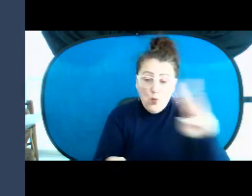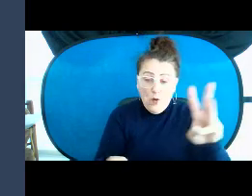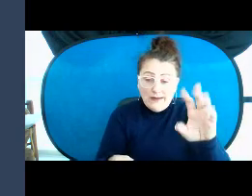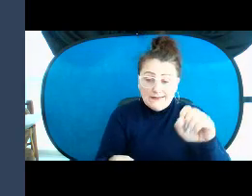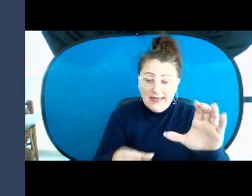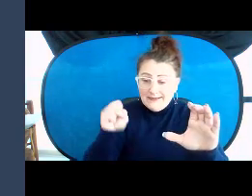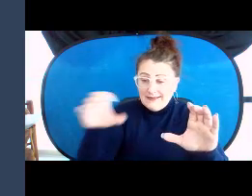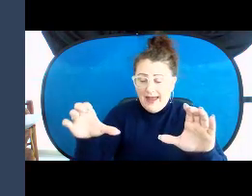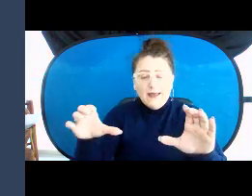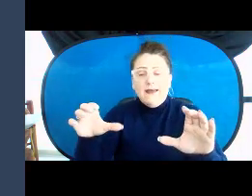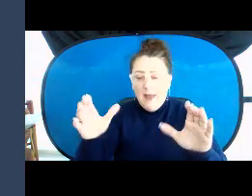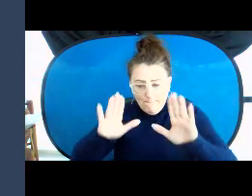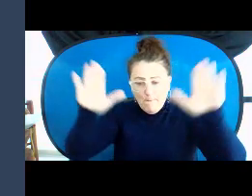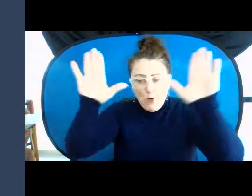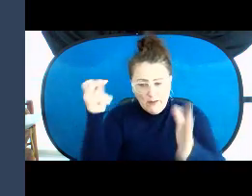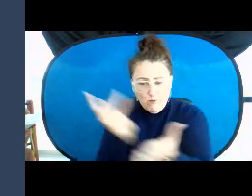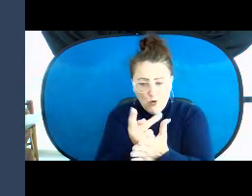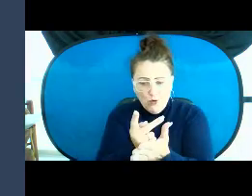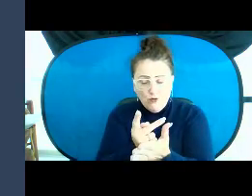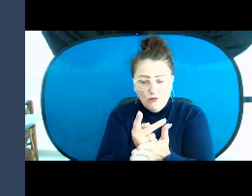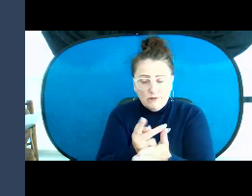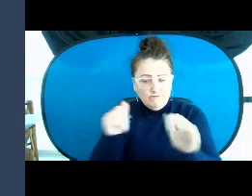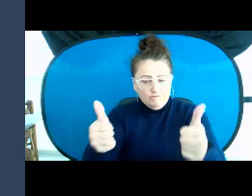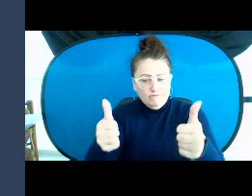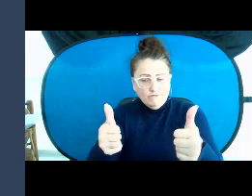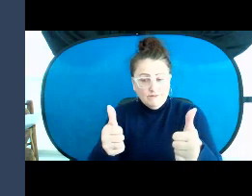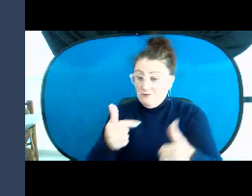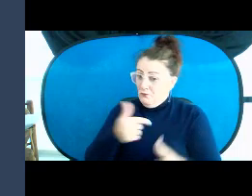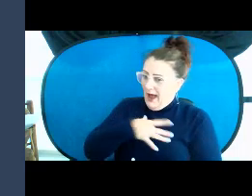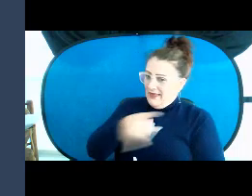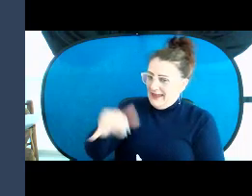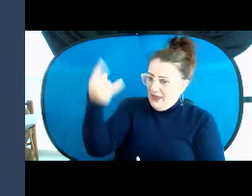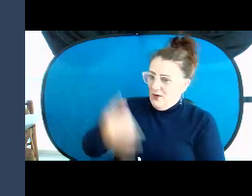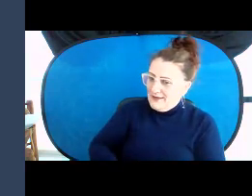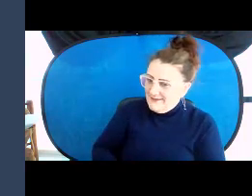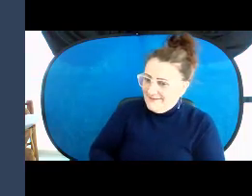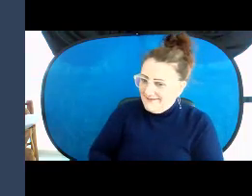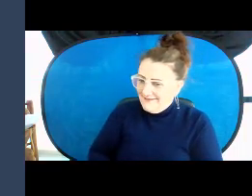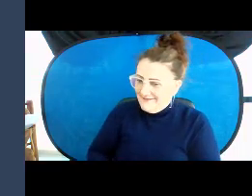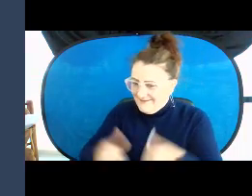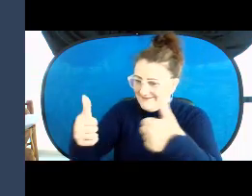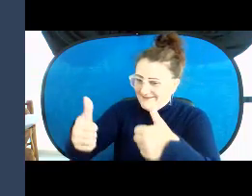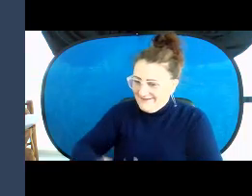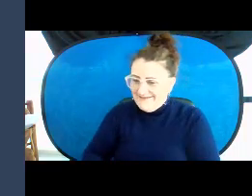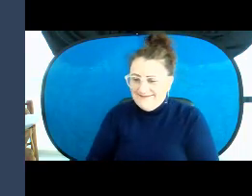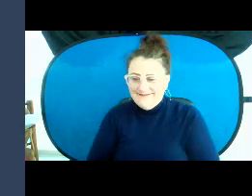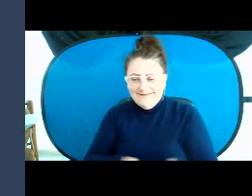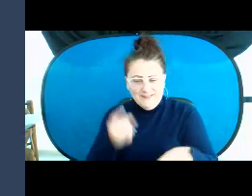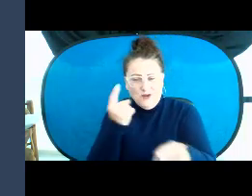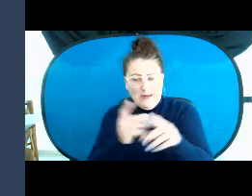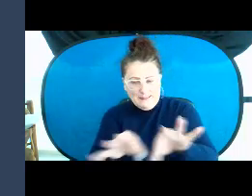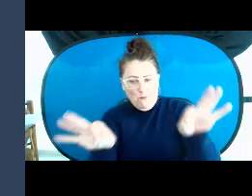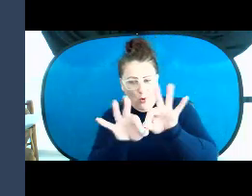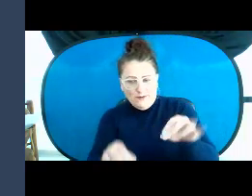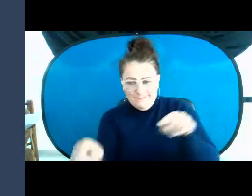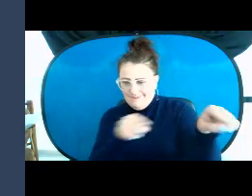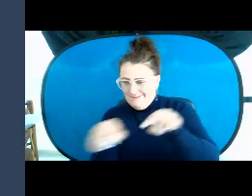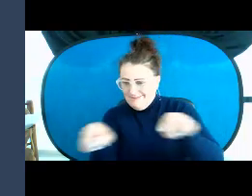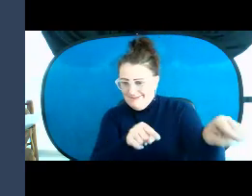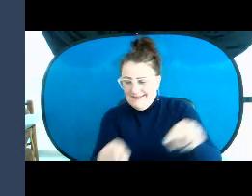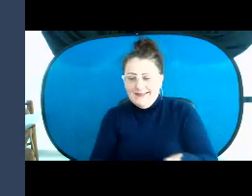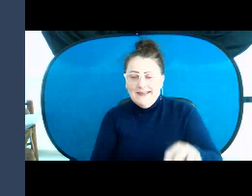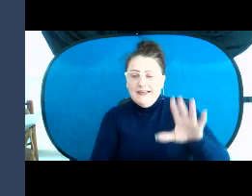make a motion to approve. Great. I'd Sweet. So moved by, yeah, exactly. It's an important bridge. So moved by